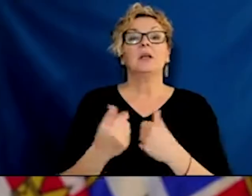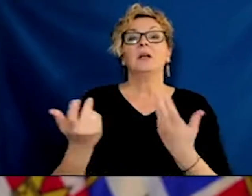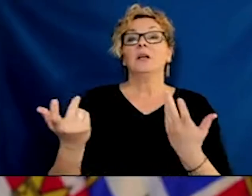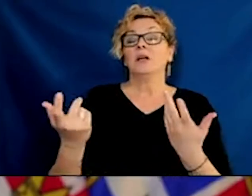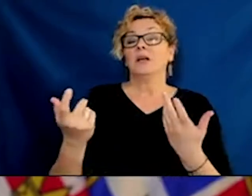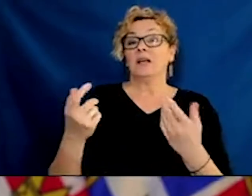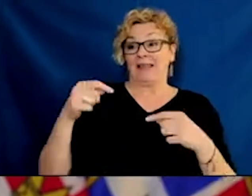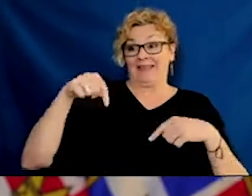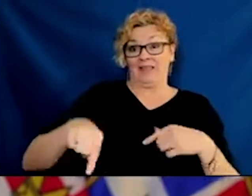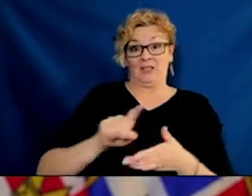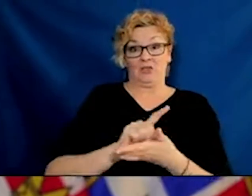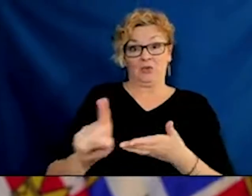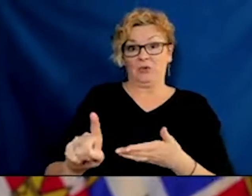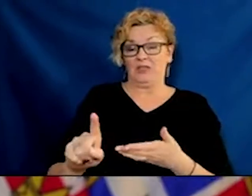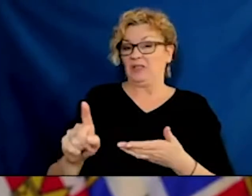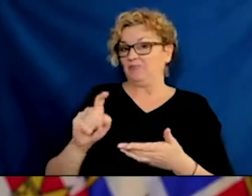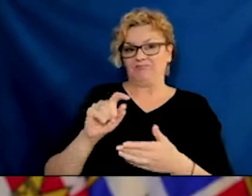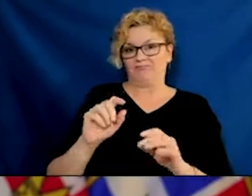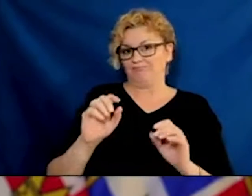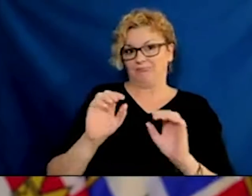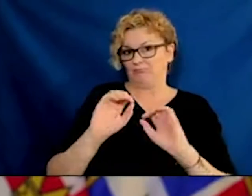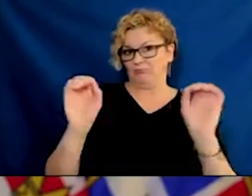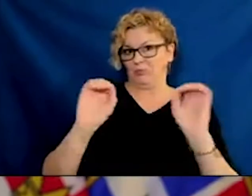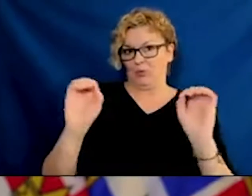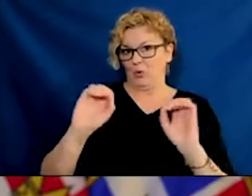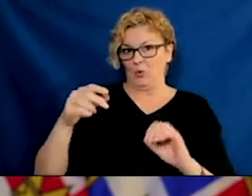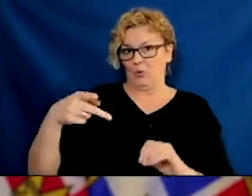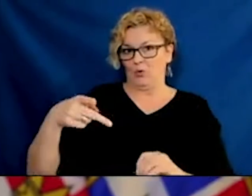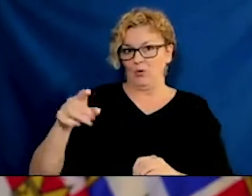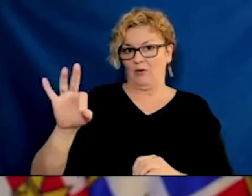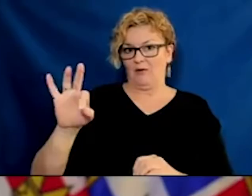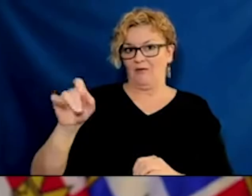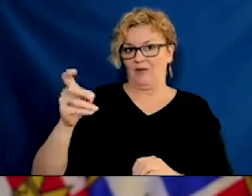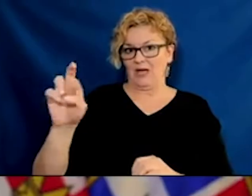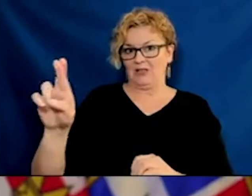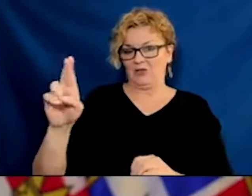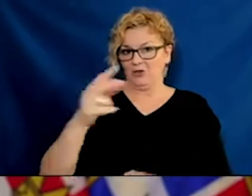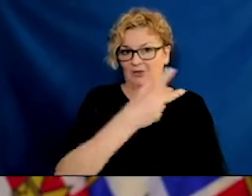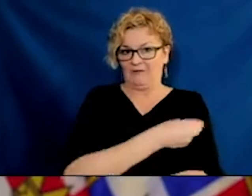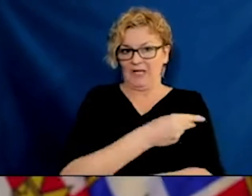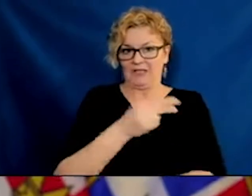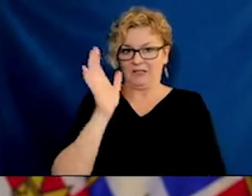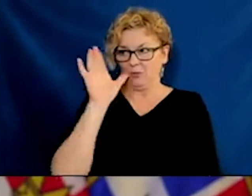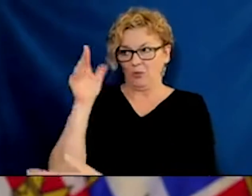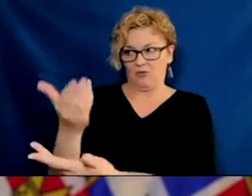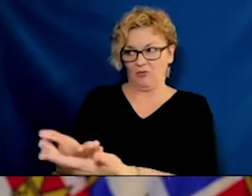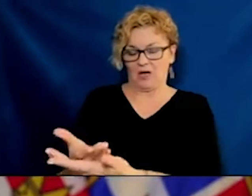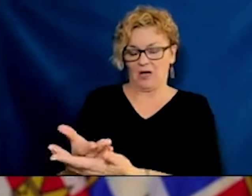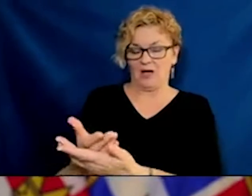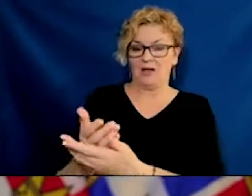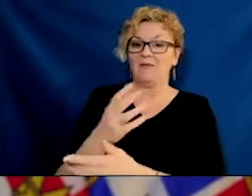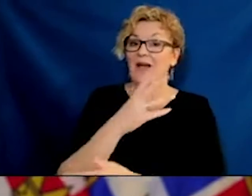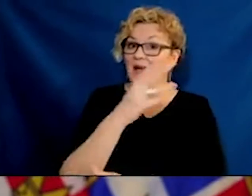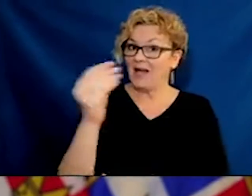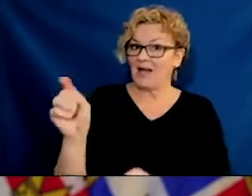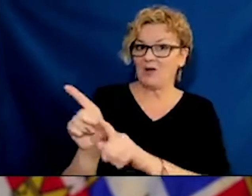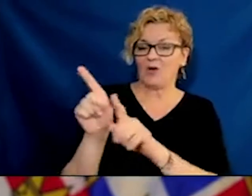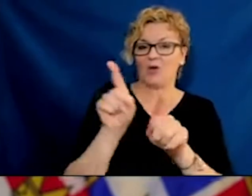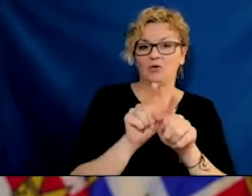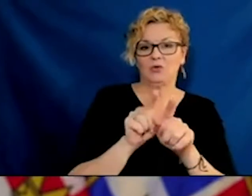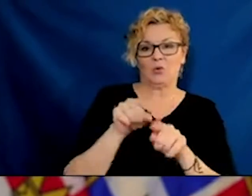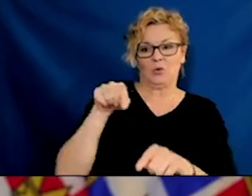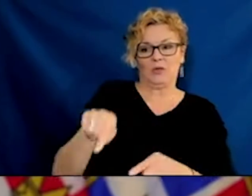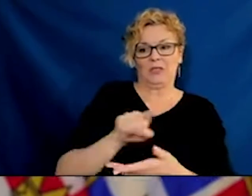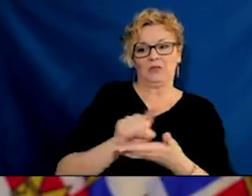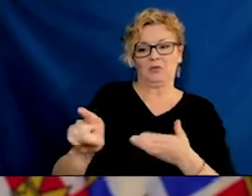vaccines from Moderna. We have to manage our supply within the limited amounts that we